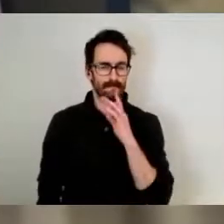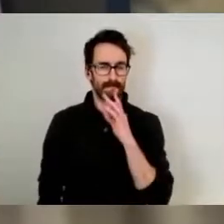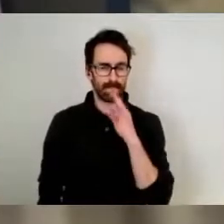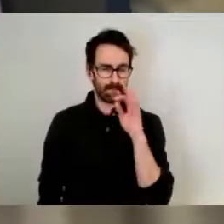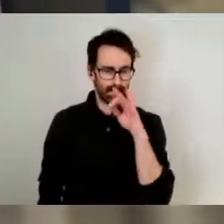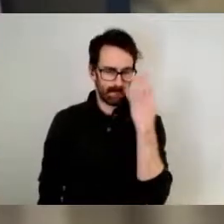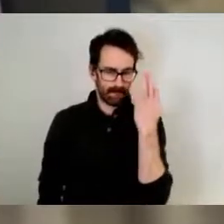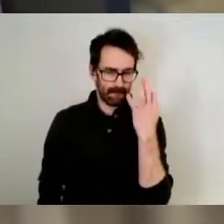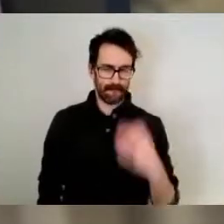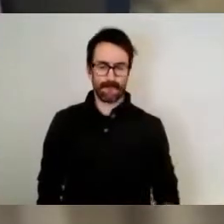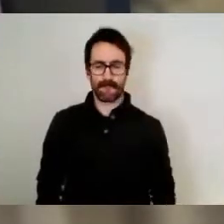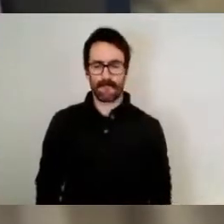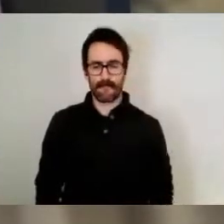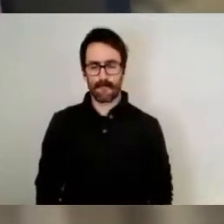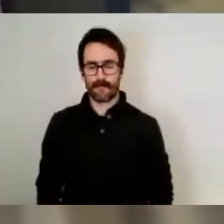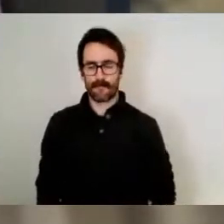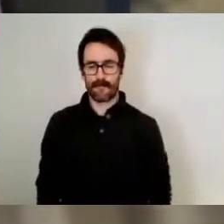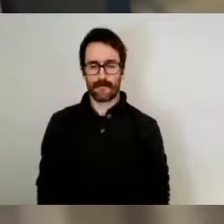are interested